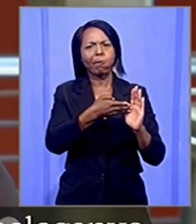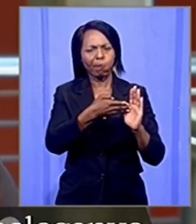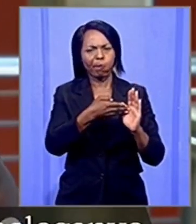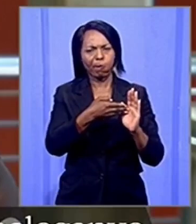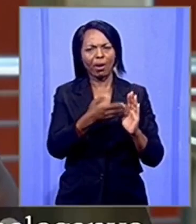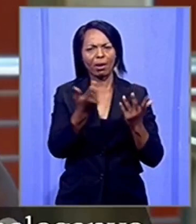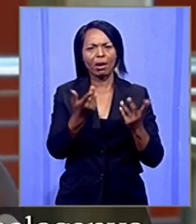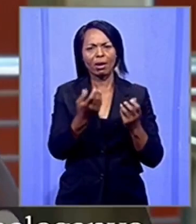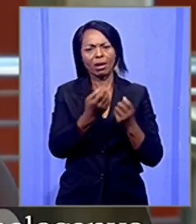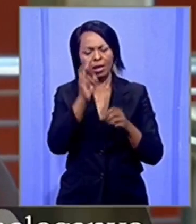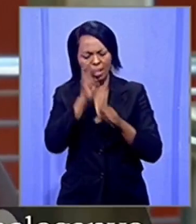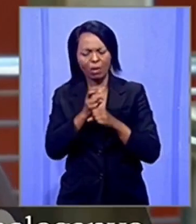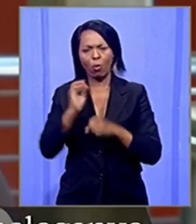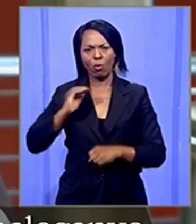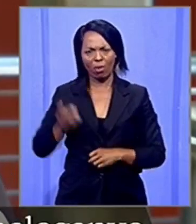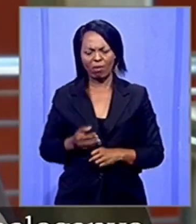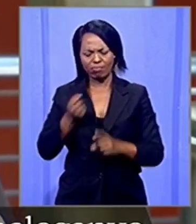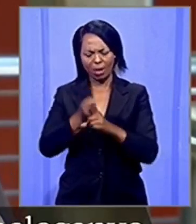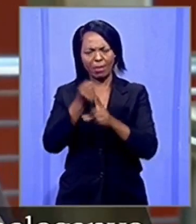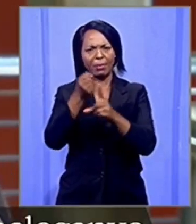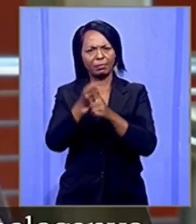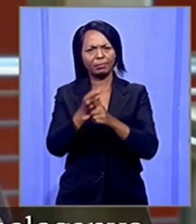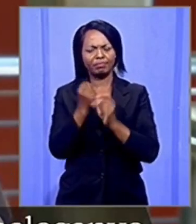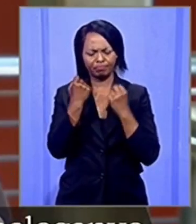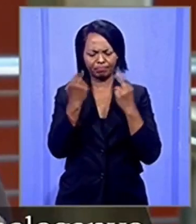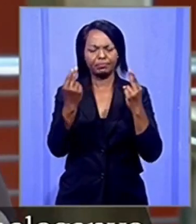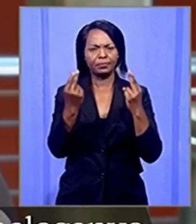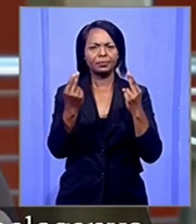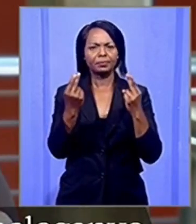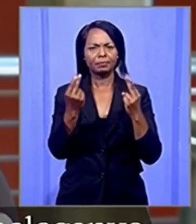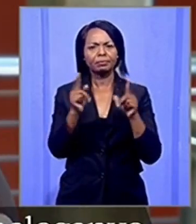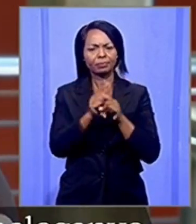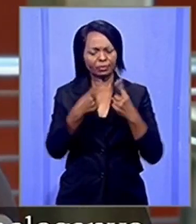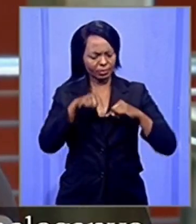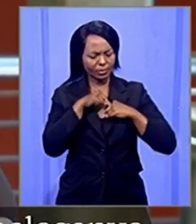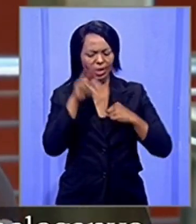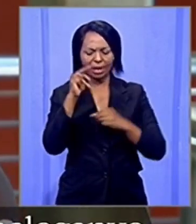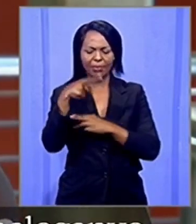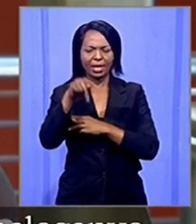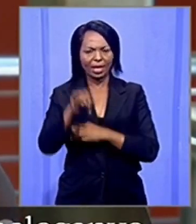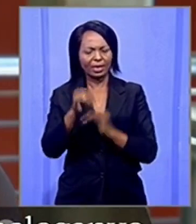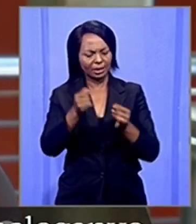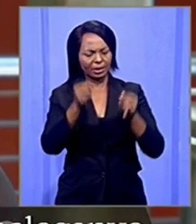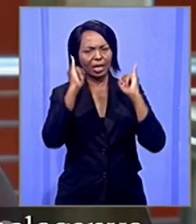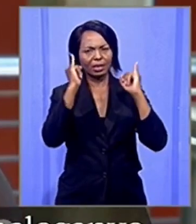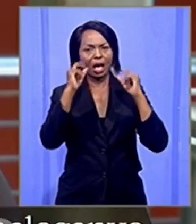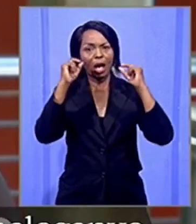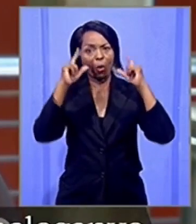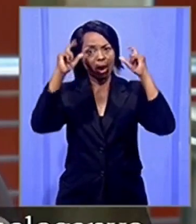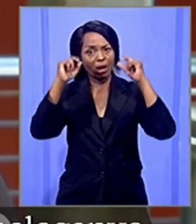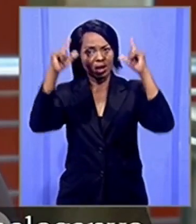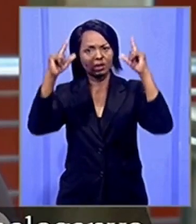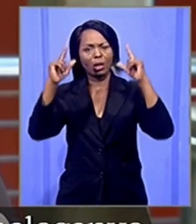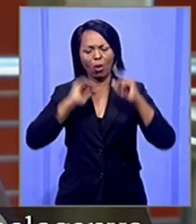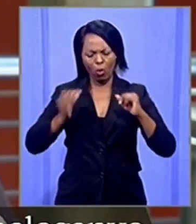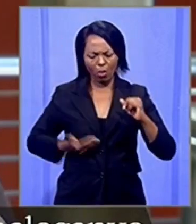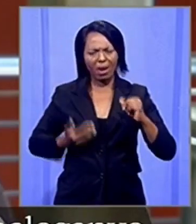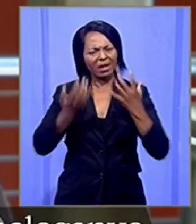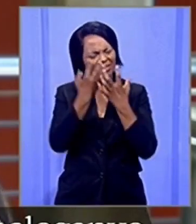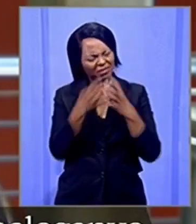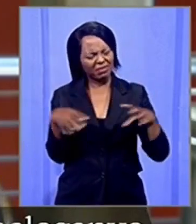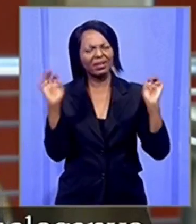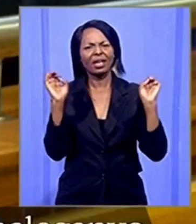accountable for their actions, as well as our seriousness in creating a society where women can freely live